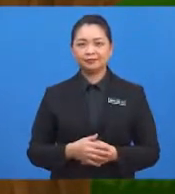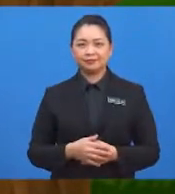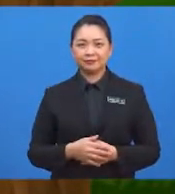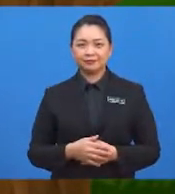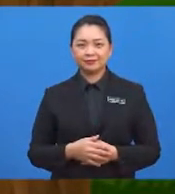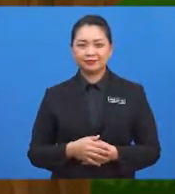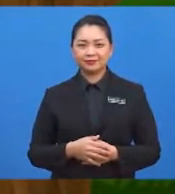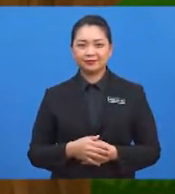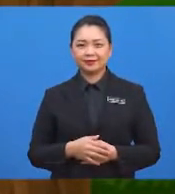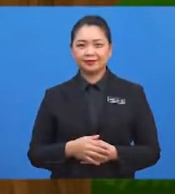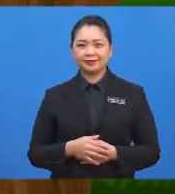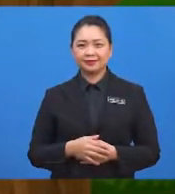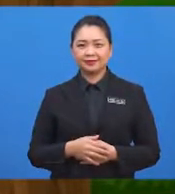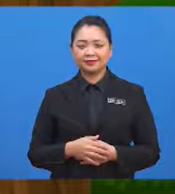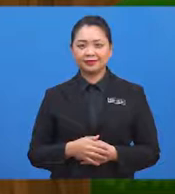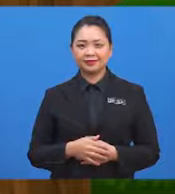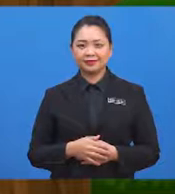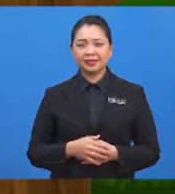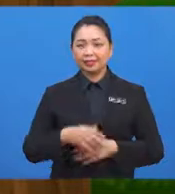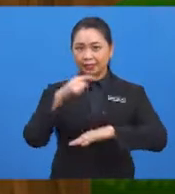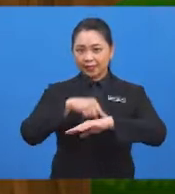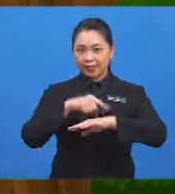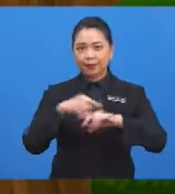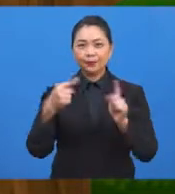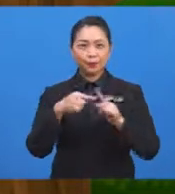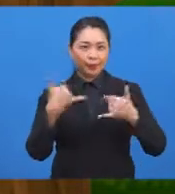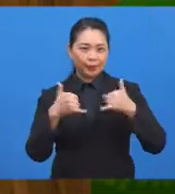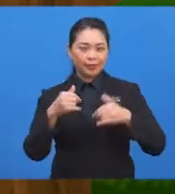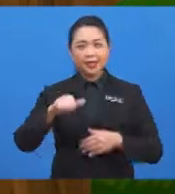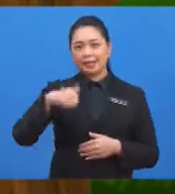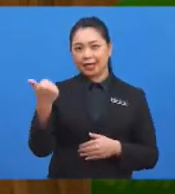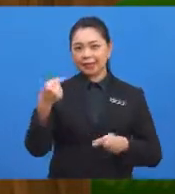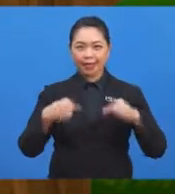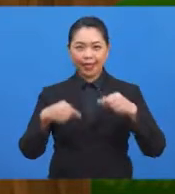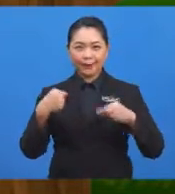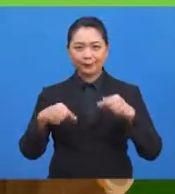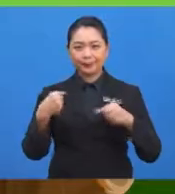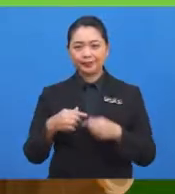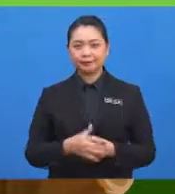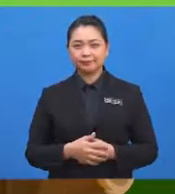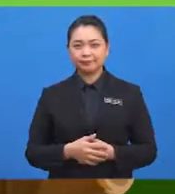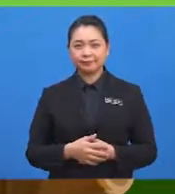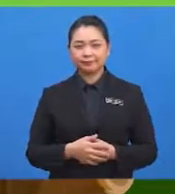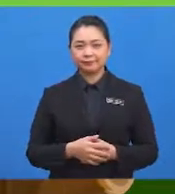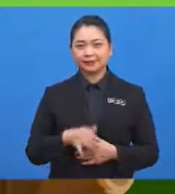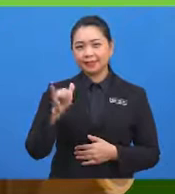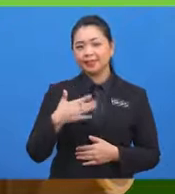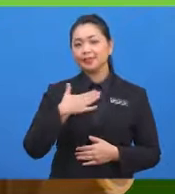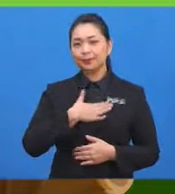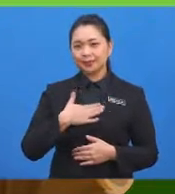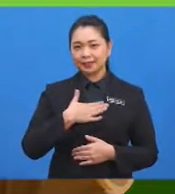Aw, thank you, YOLO. Is it time to play another game? Yes,